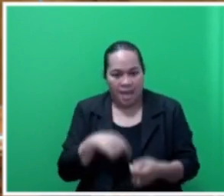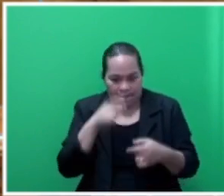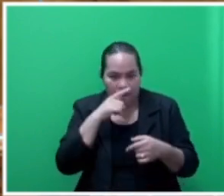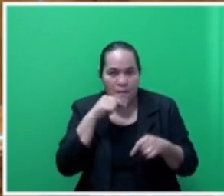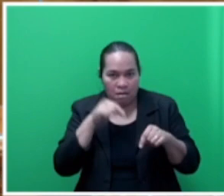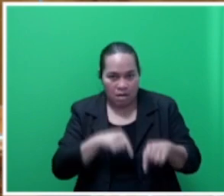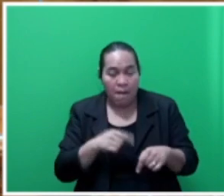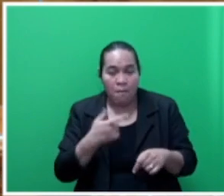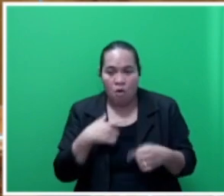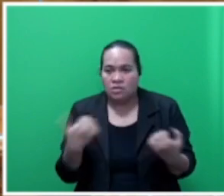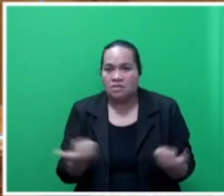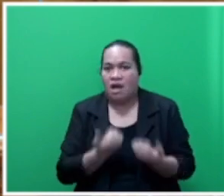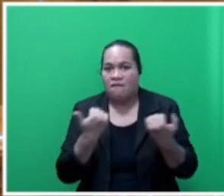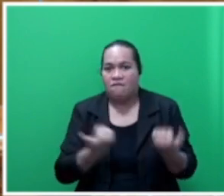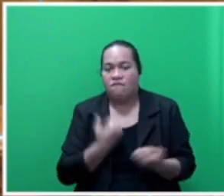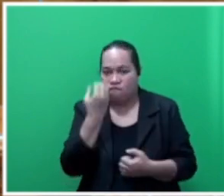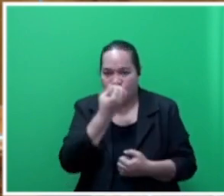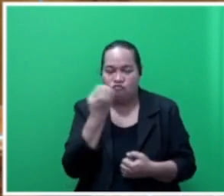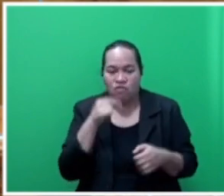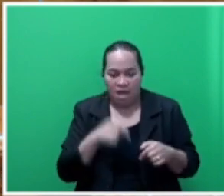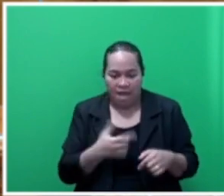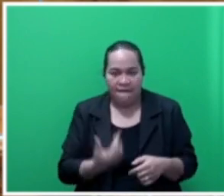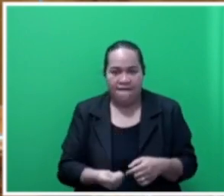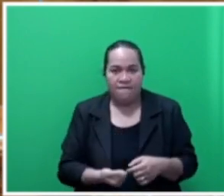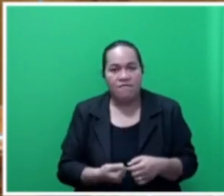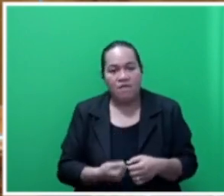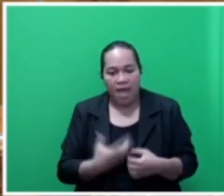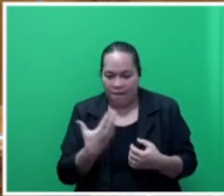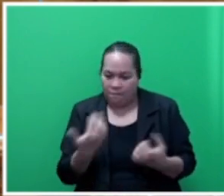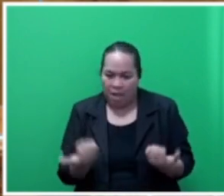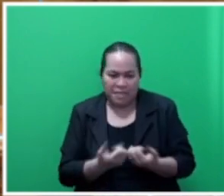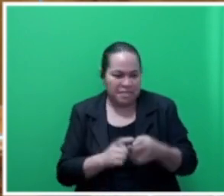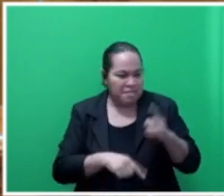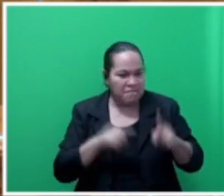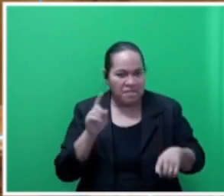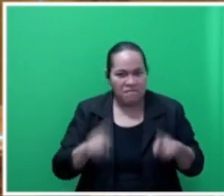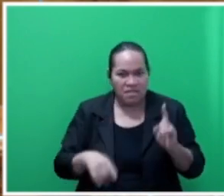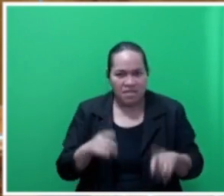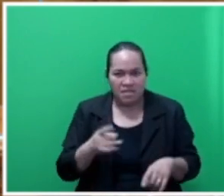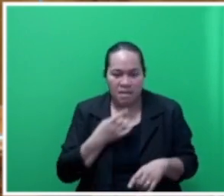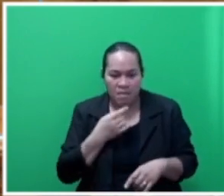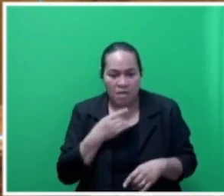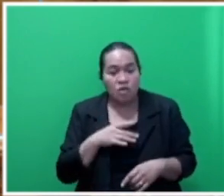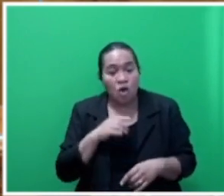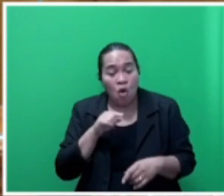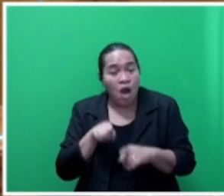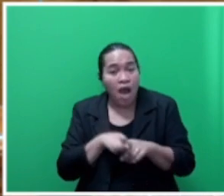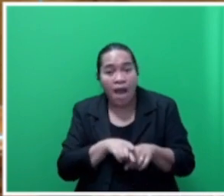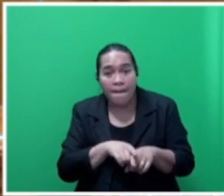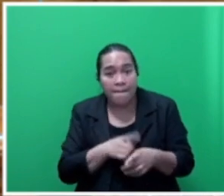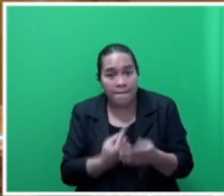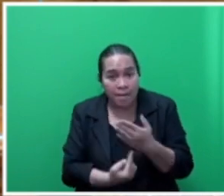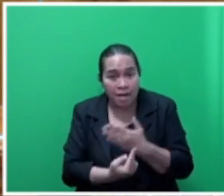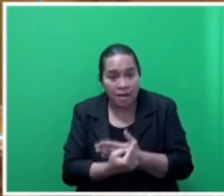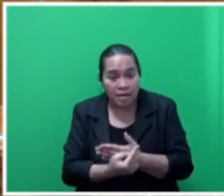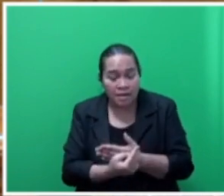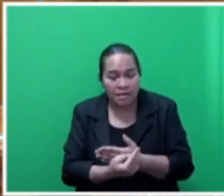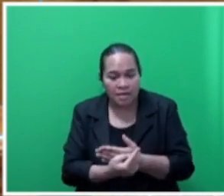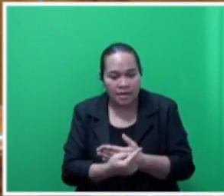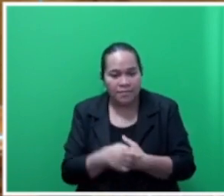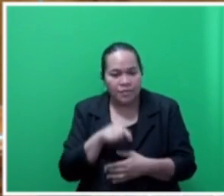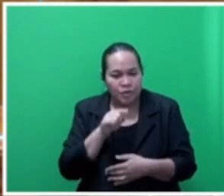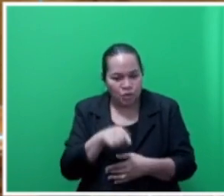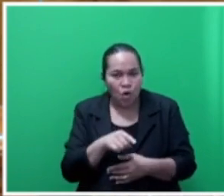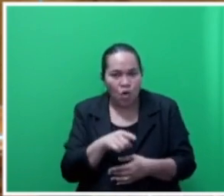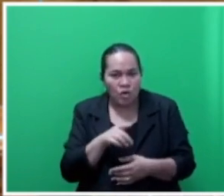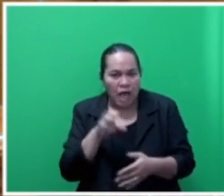of the surplus of food and the availability of food. And that reduces the recurring